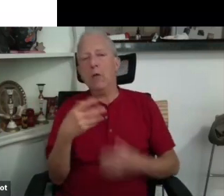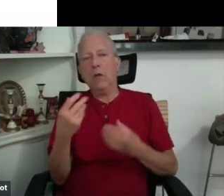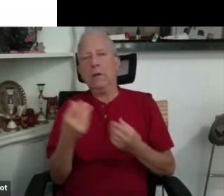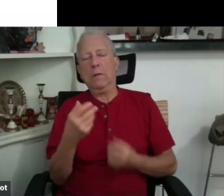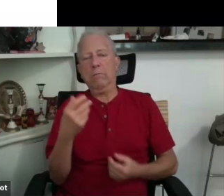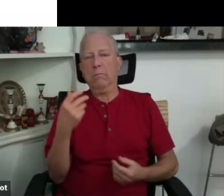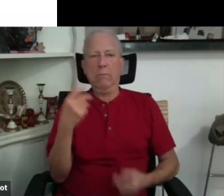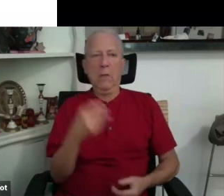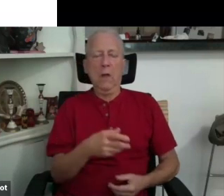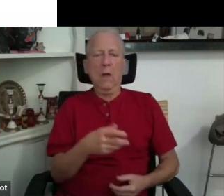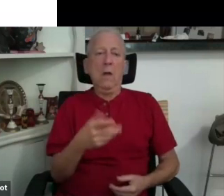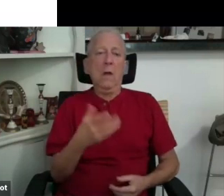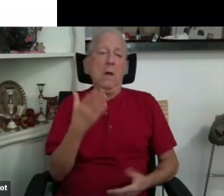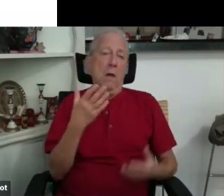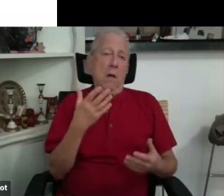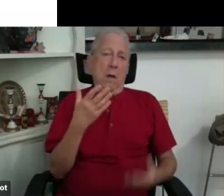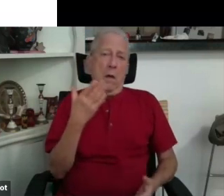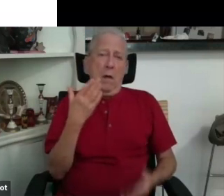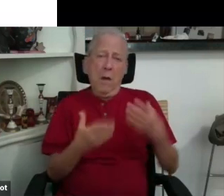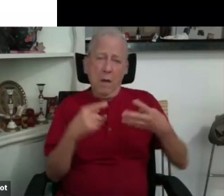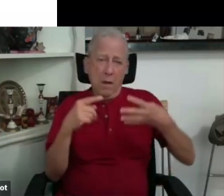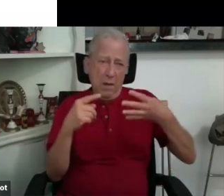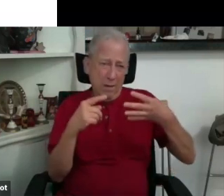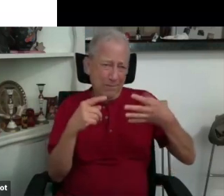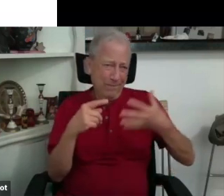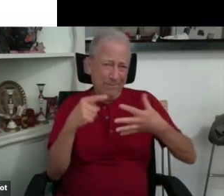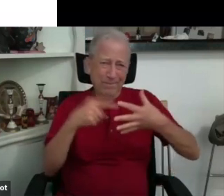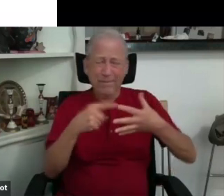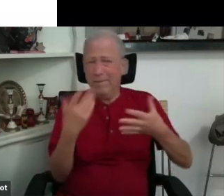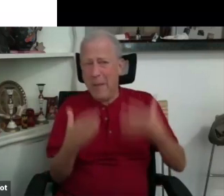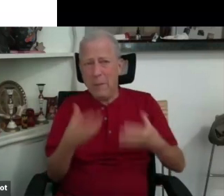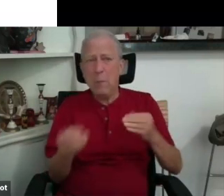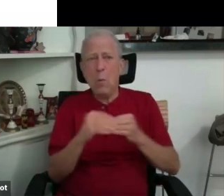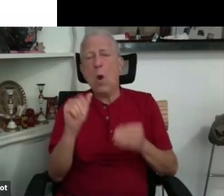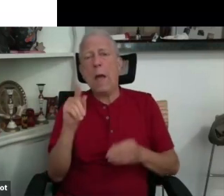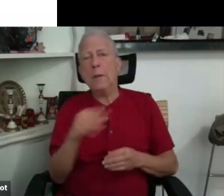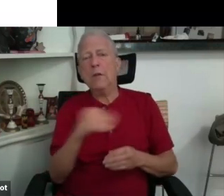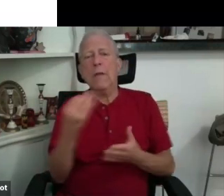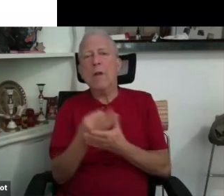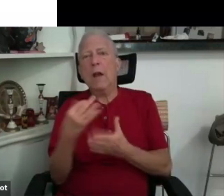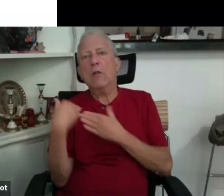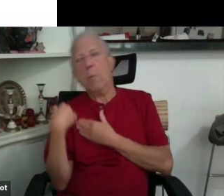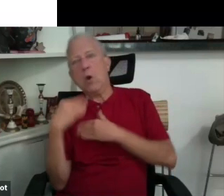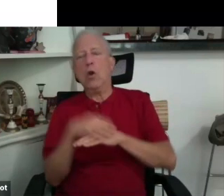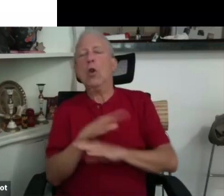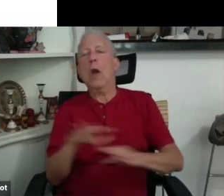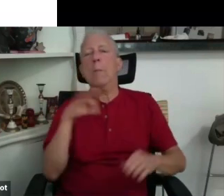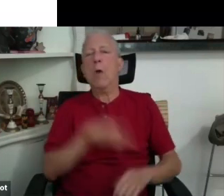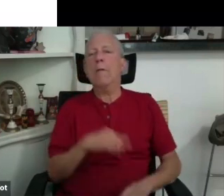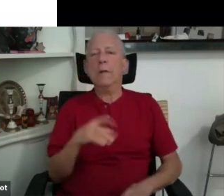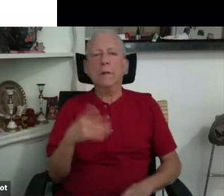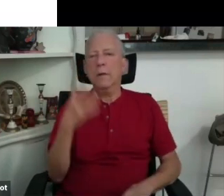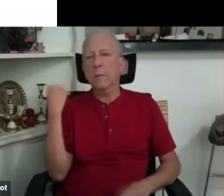There might come greater administrative and financial burden on nonprofits. With loss